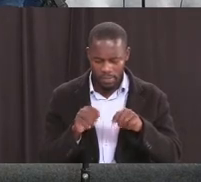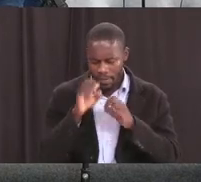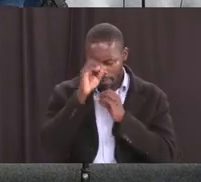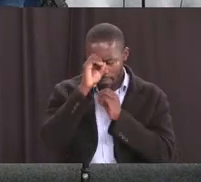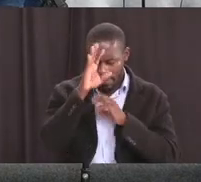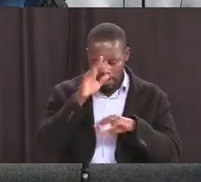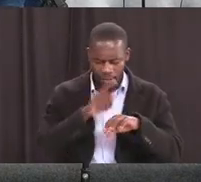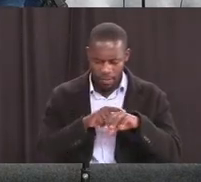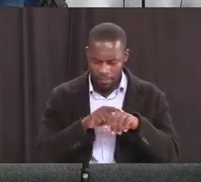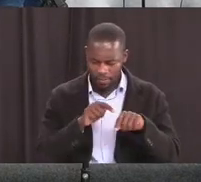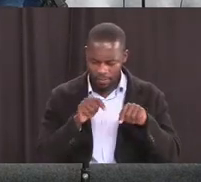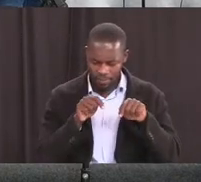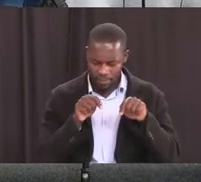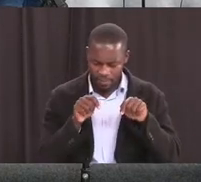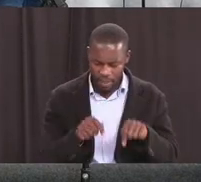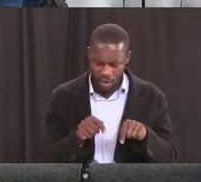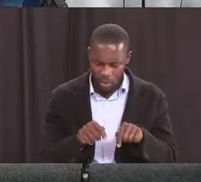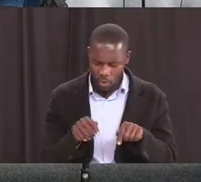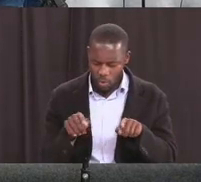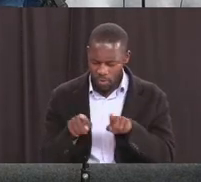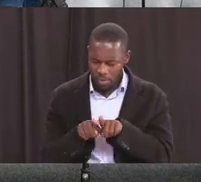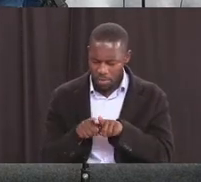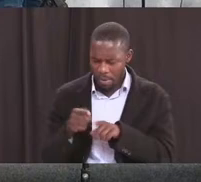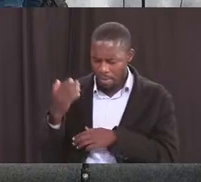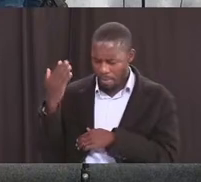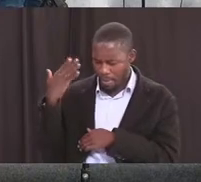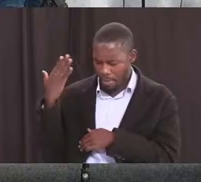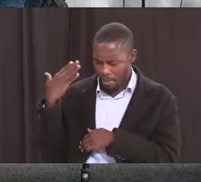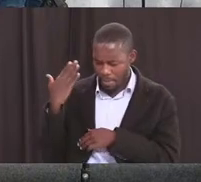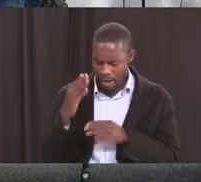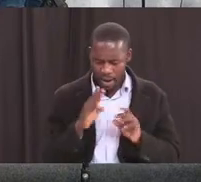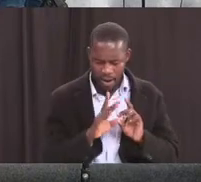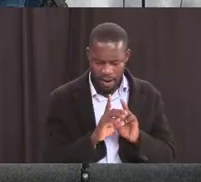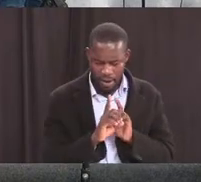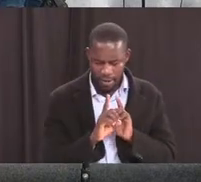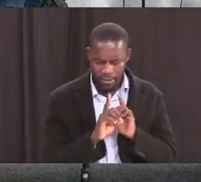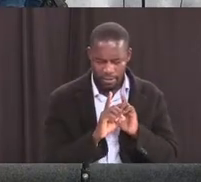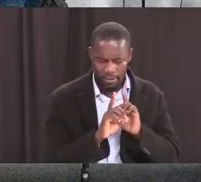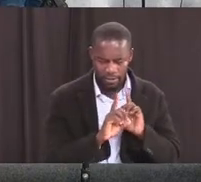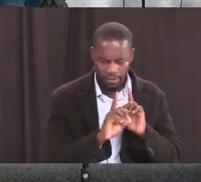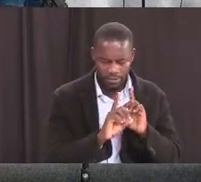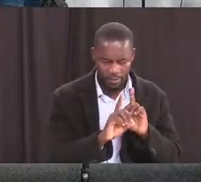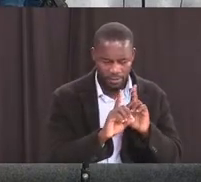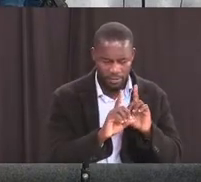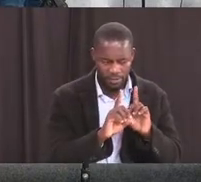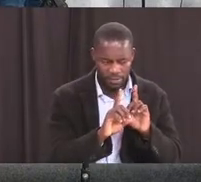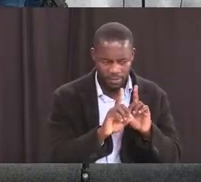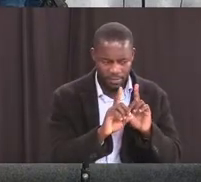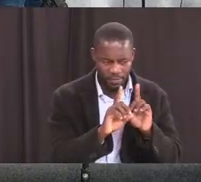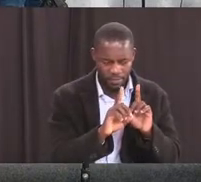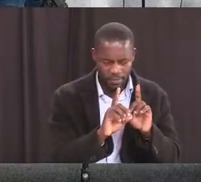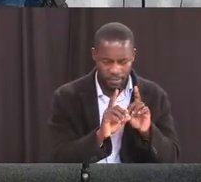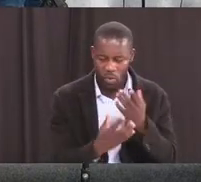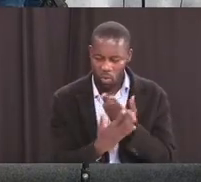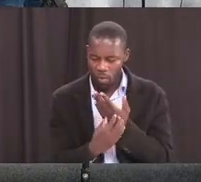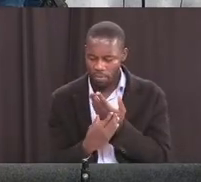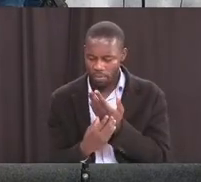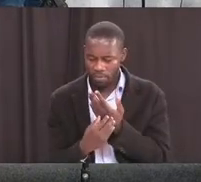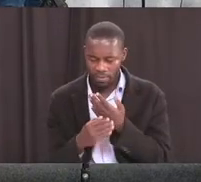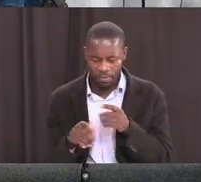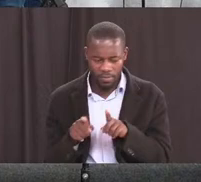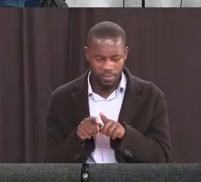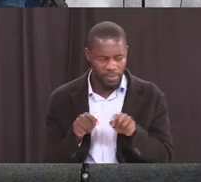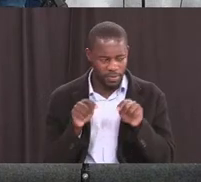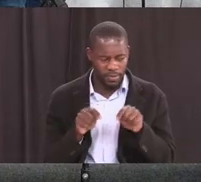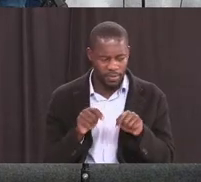the disciples were gathering in John 6, 66 and 7. And then things were hard for them.